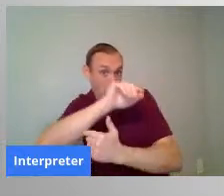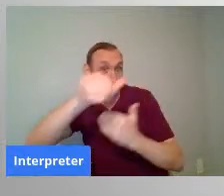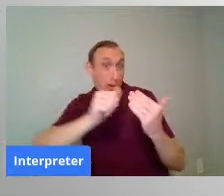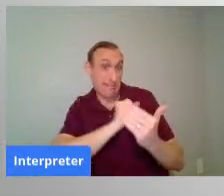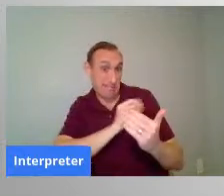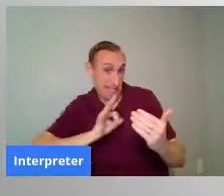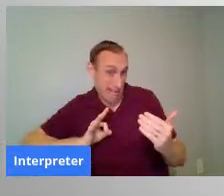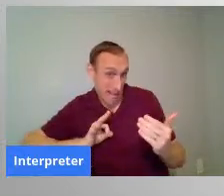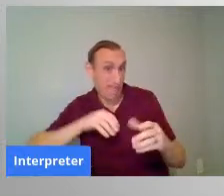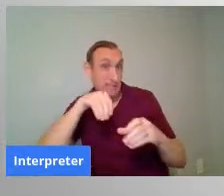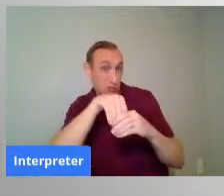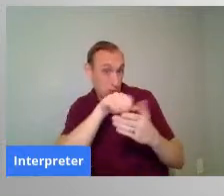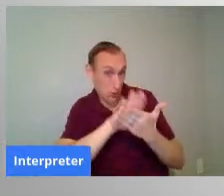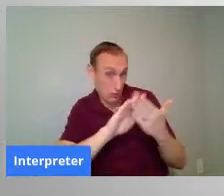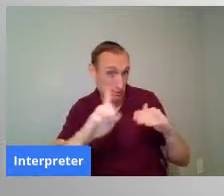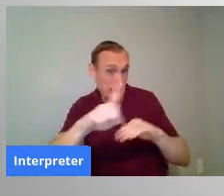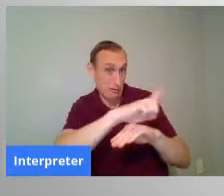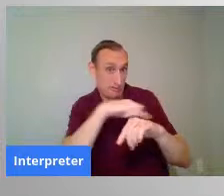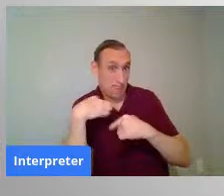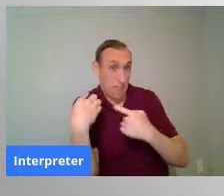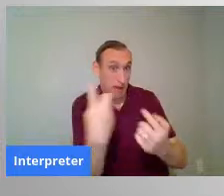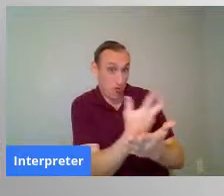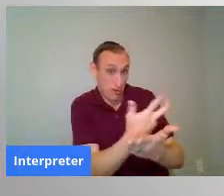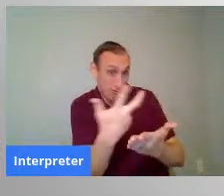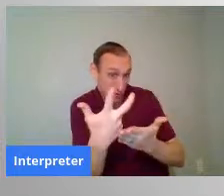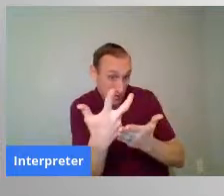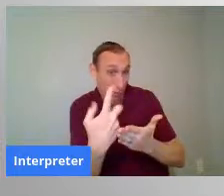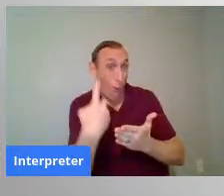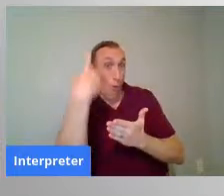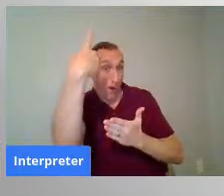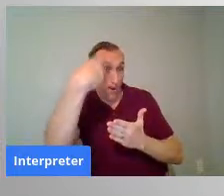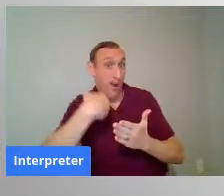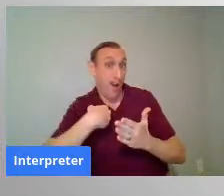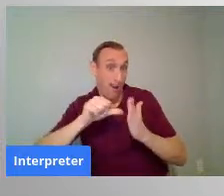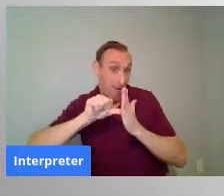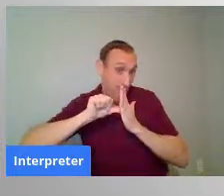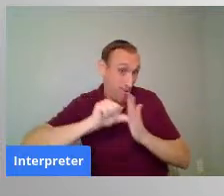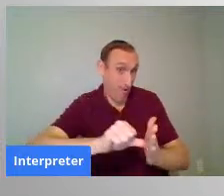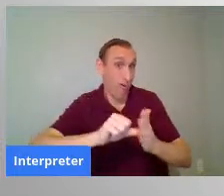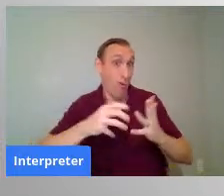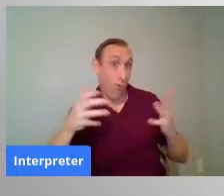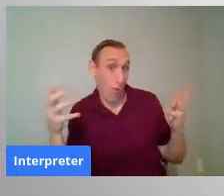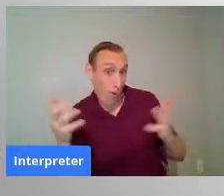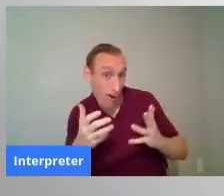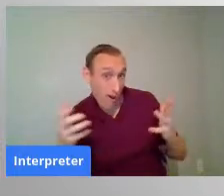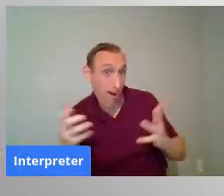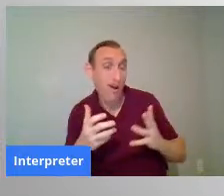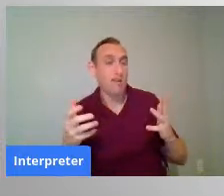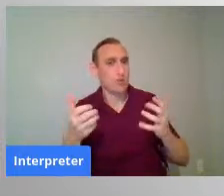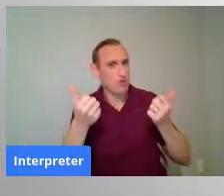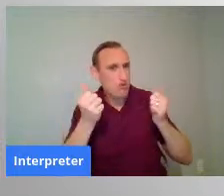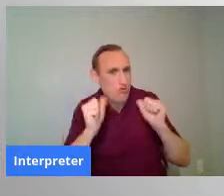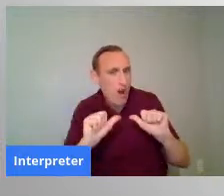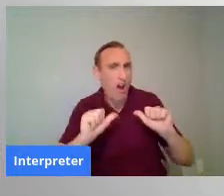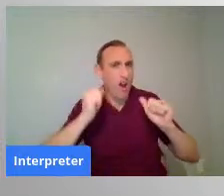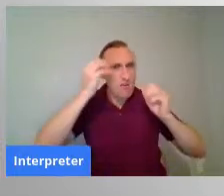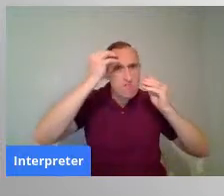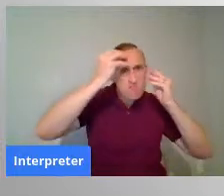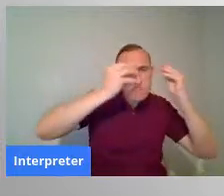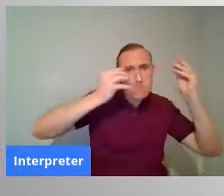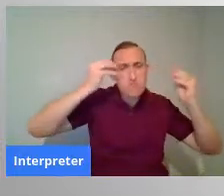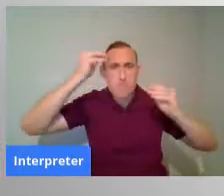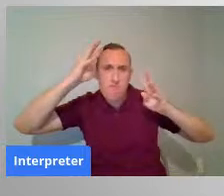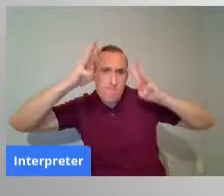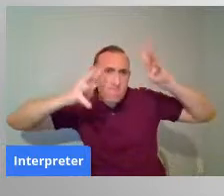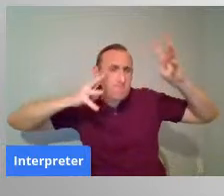3 weeks. And one of the things I have stressed is not looking for conventional ways to meet the unconventional needs of